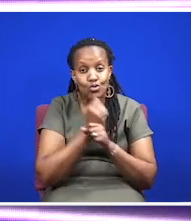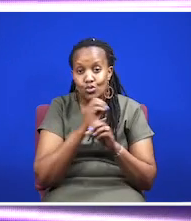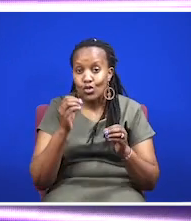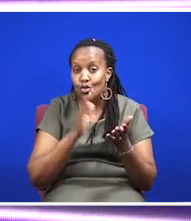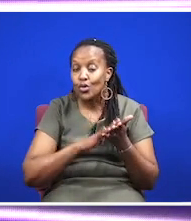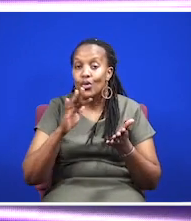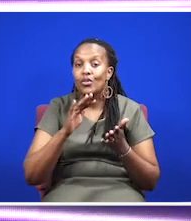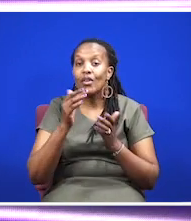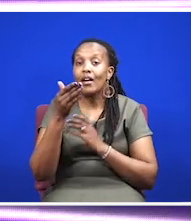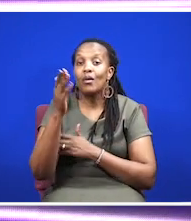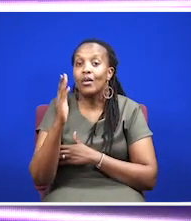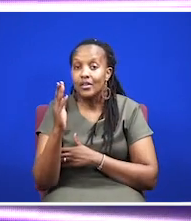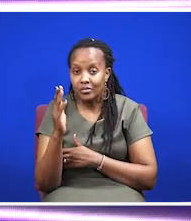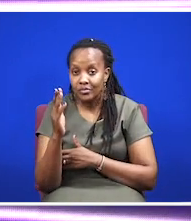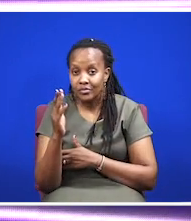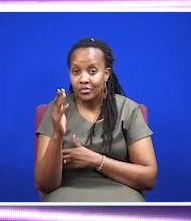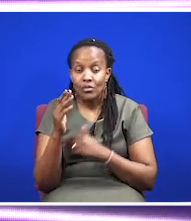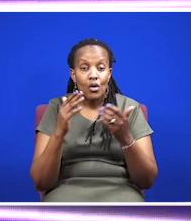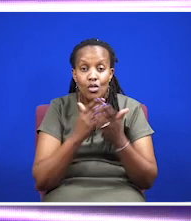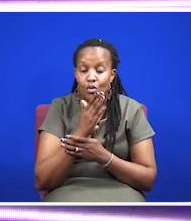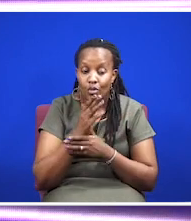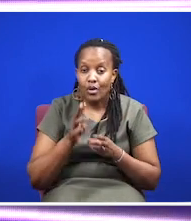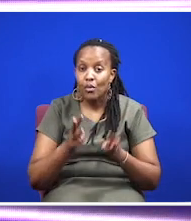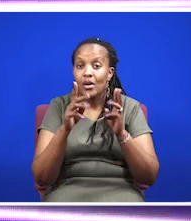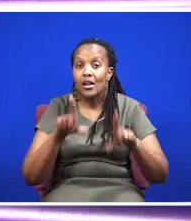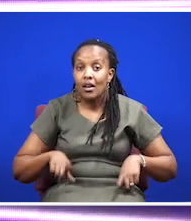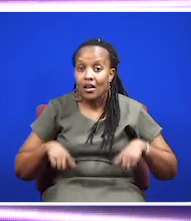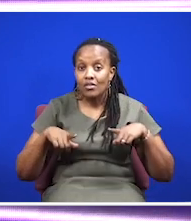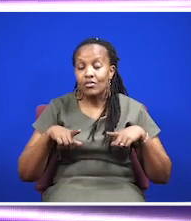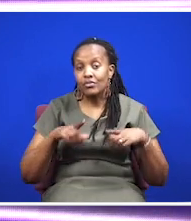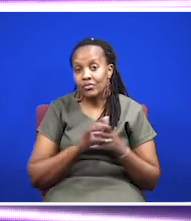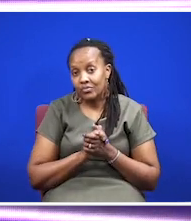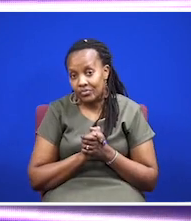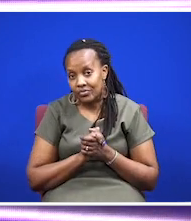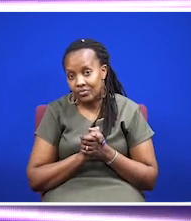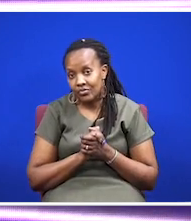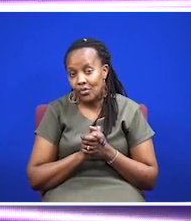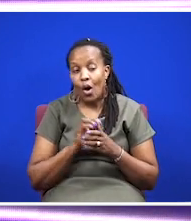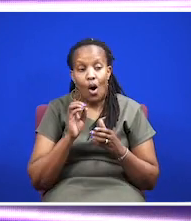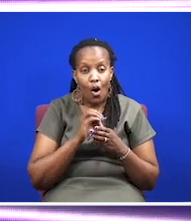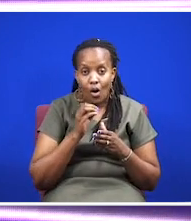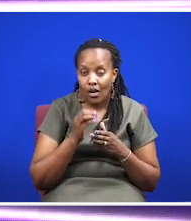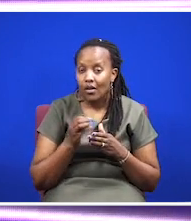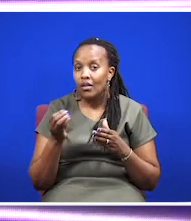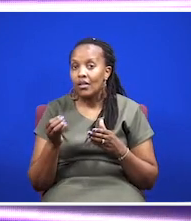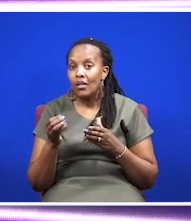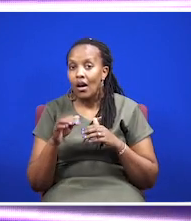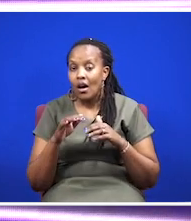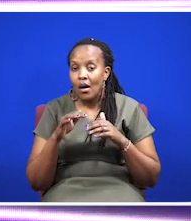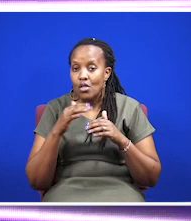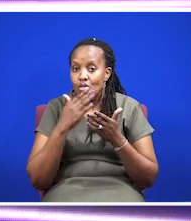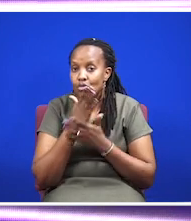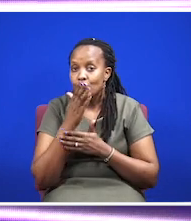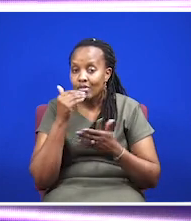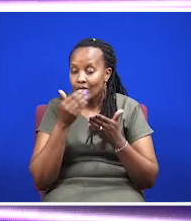God by the way we live, or we don't give thanks to Him for what He has done and what He is doing in our